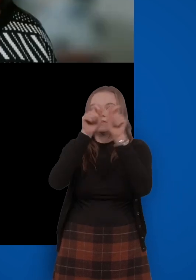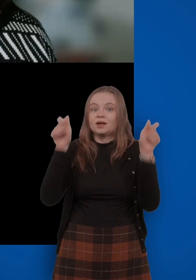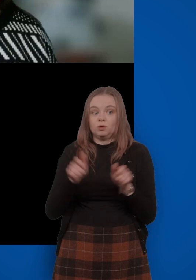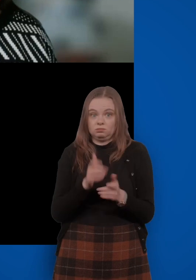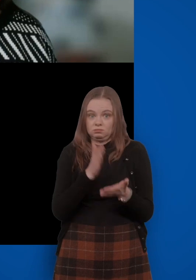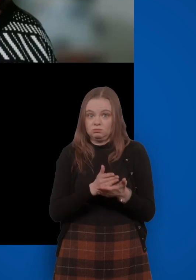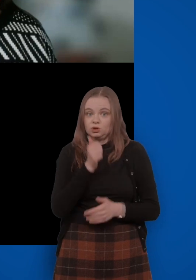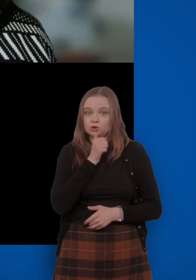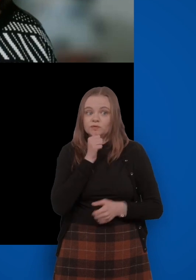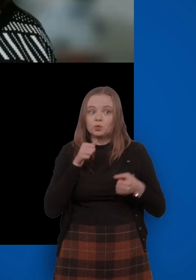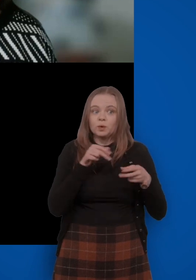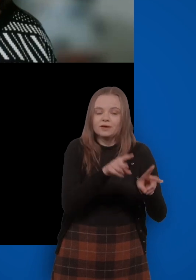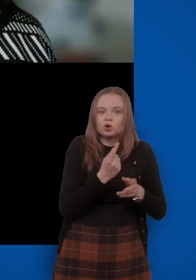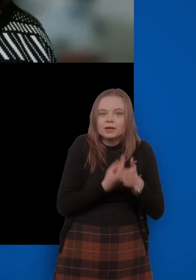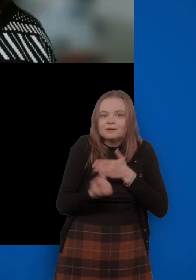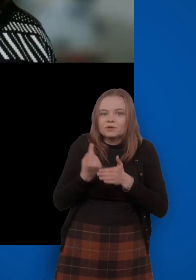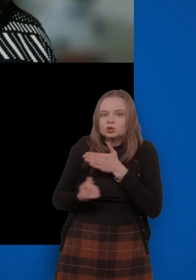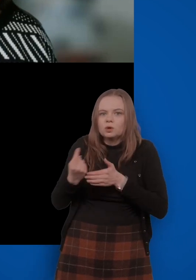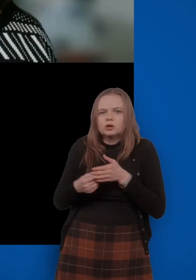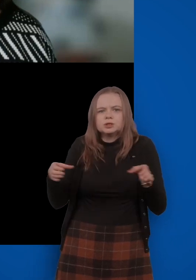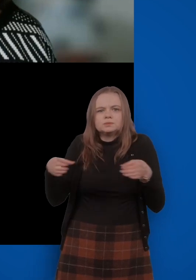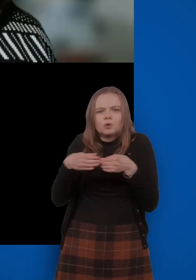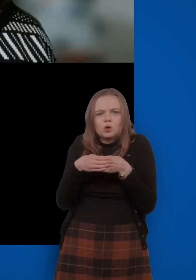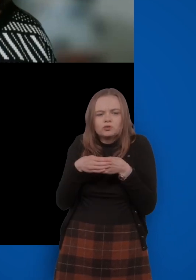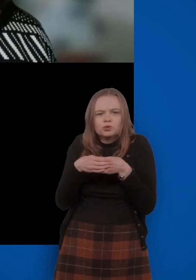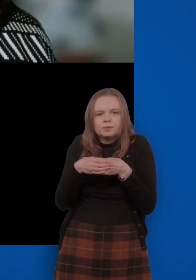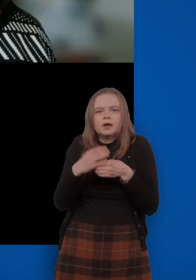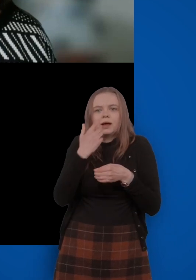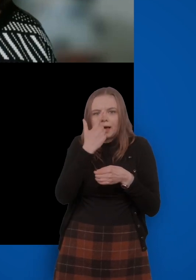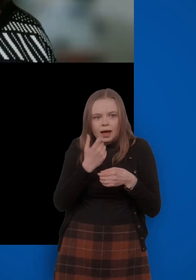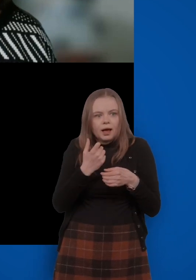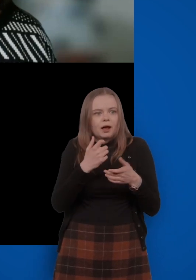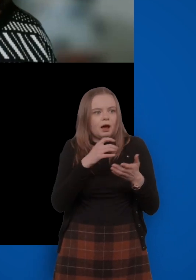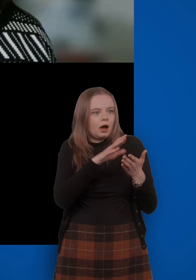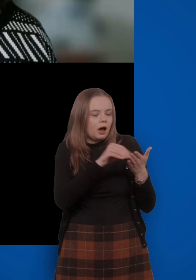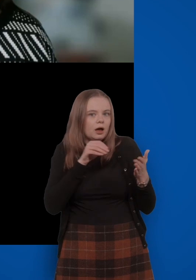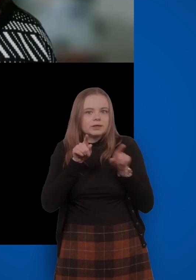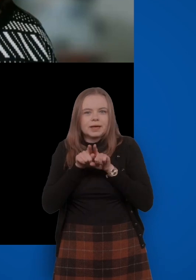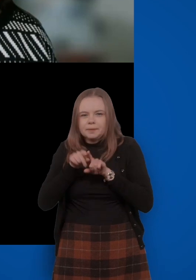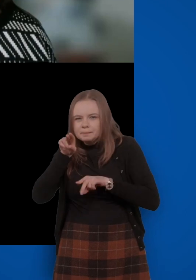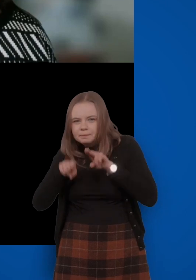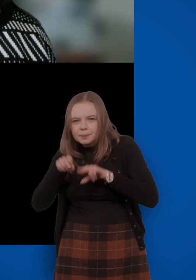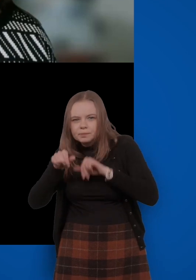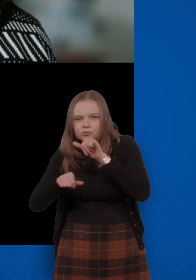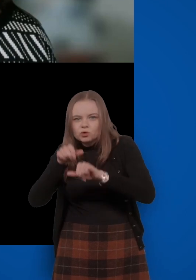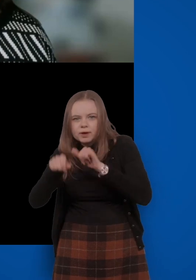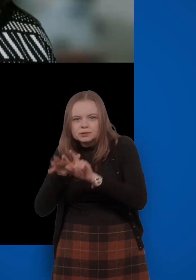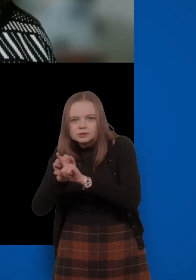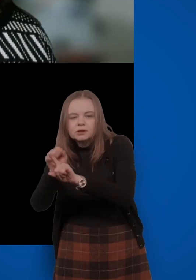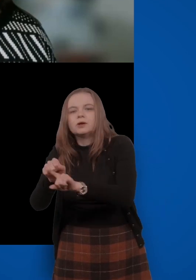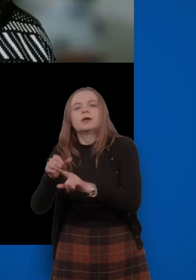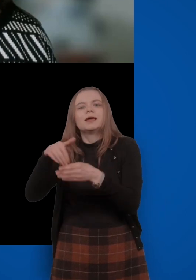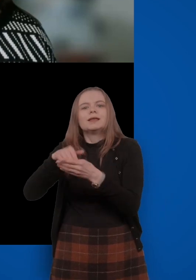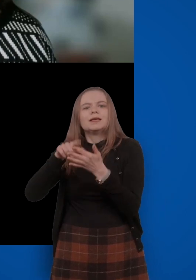way for individuals or small groups to also sort of monitor, manage their progress with EDI considerations, or